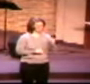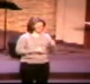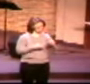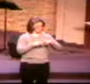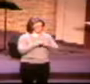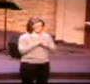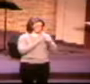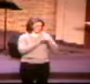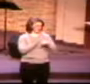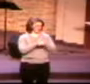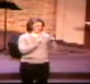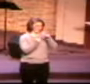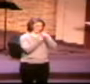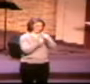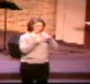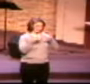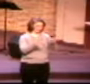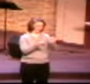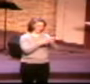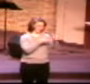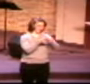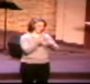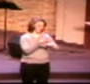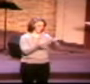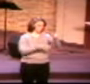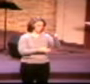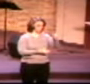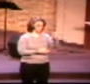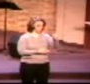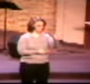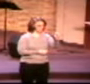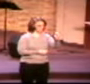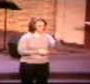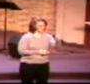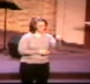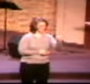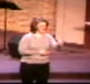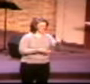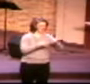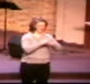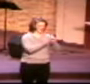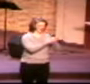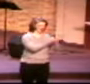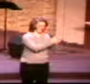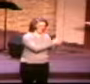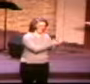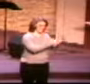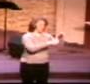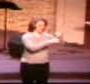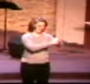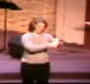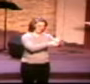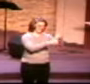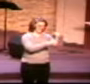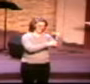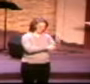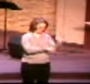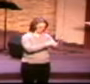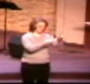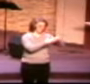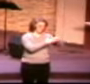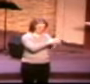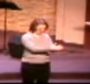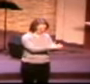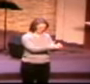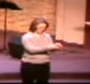his gospel the exact way that the writer of Genesis begins that great book. In the beginning.